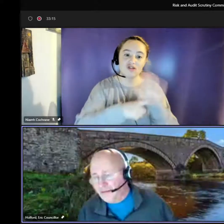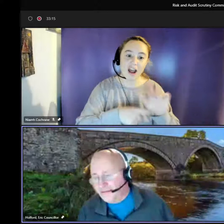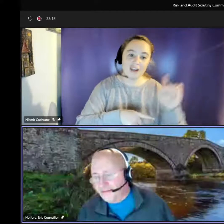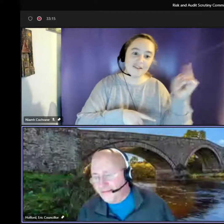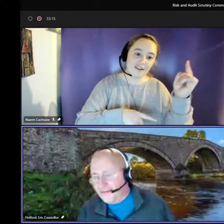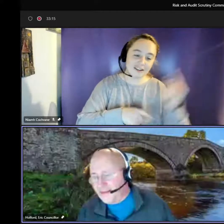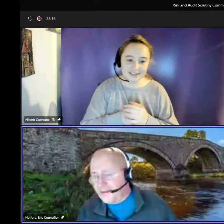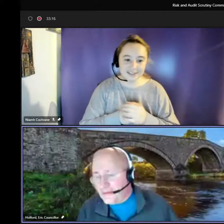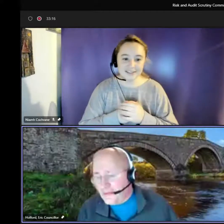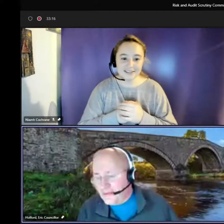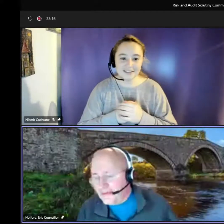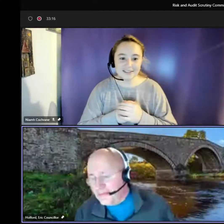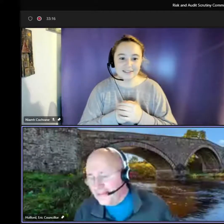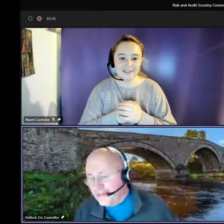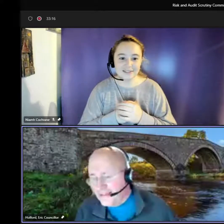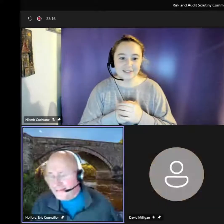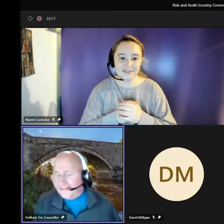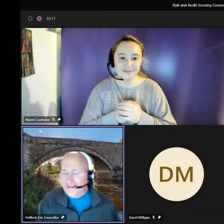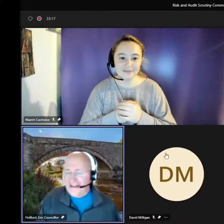yes. I remember.